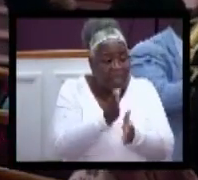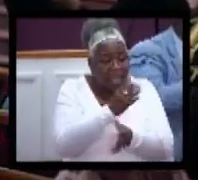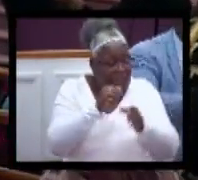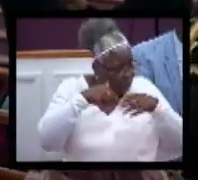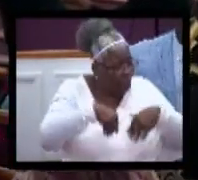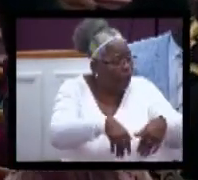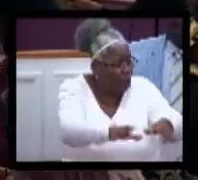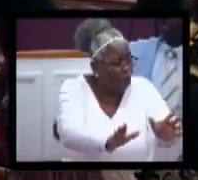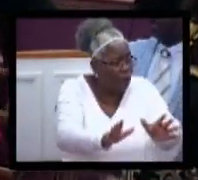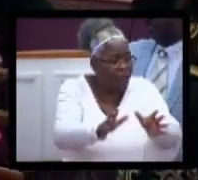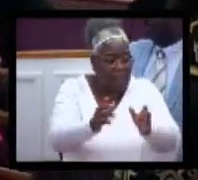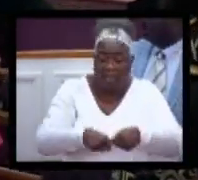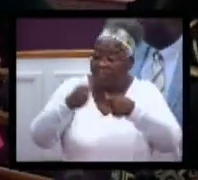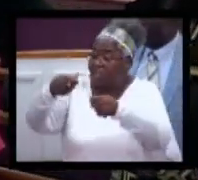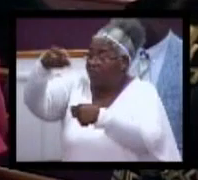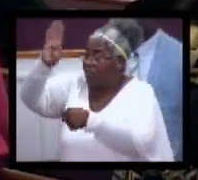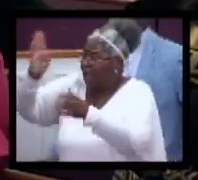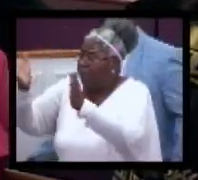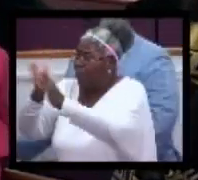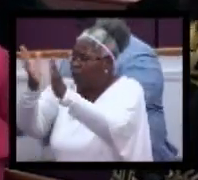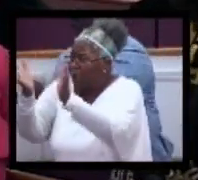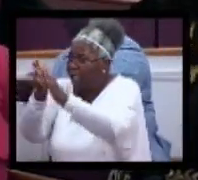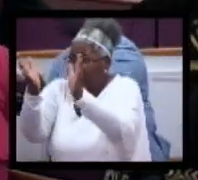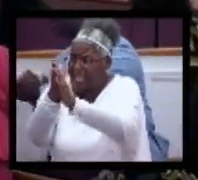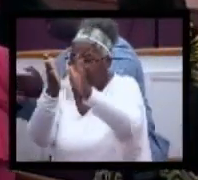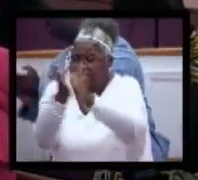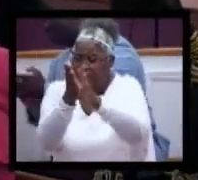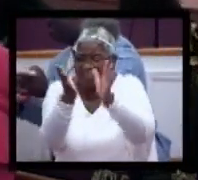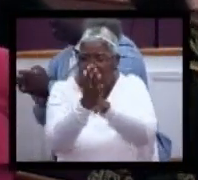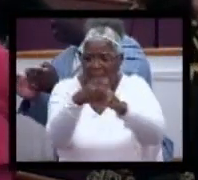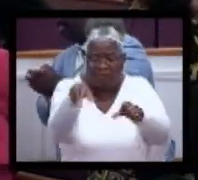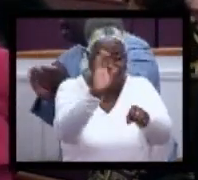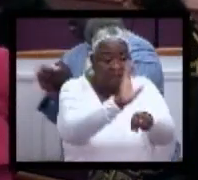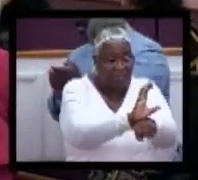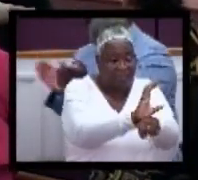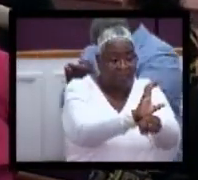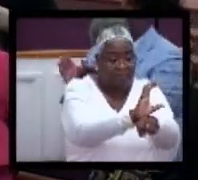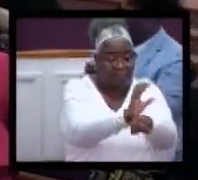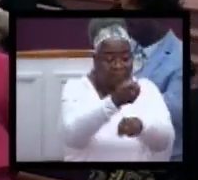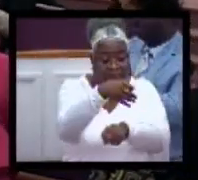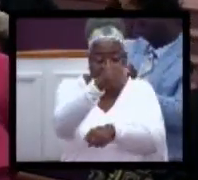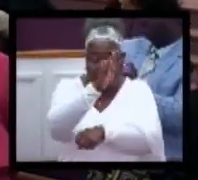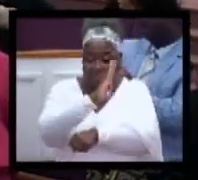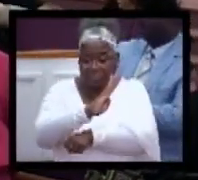go on and give God praise in the house of the Lord.